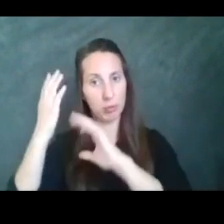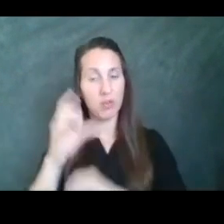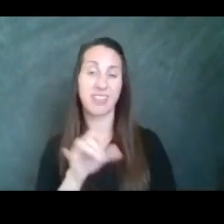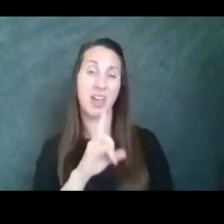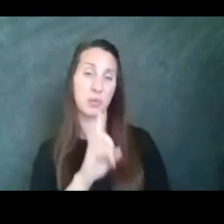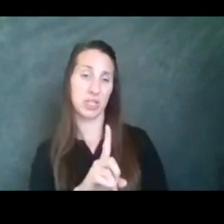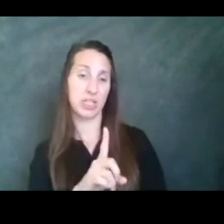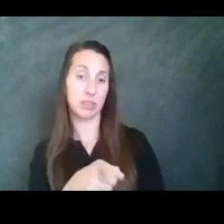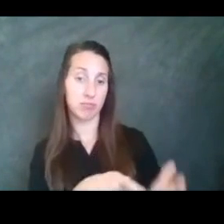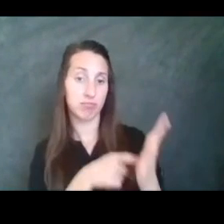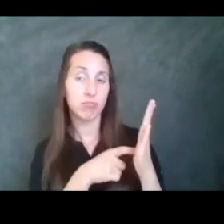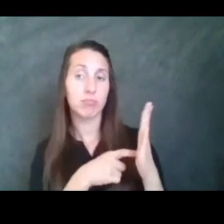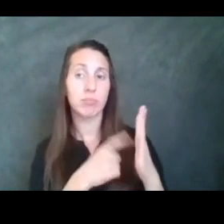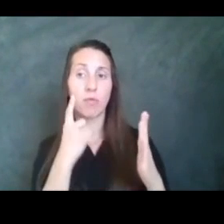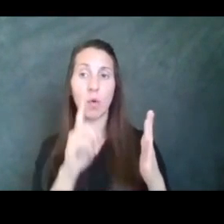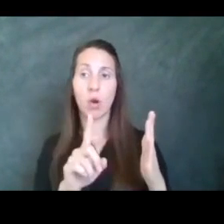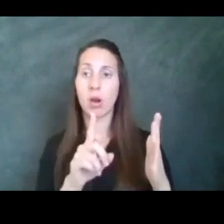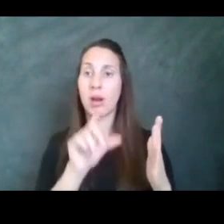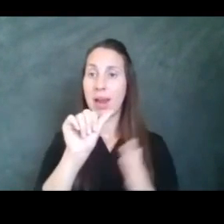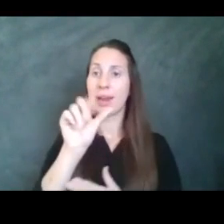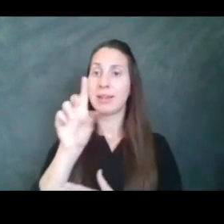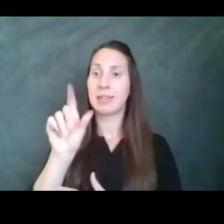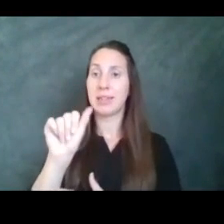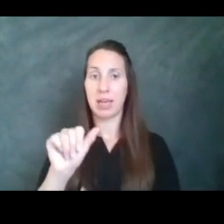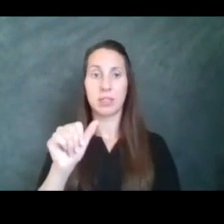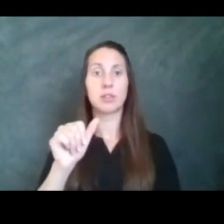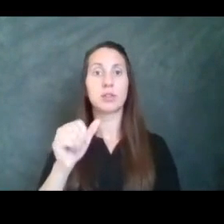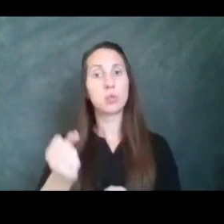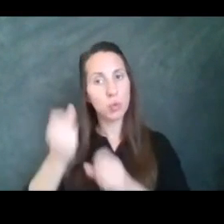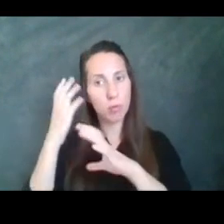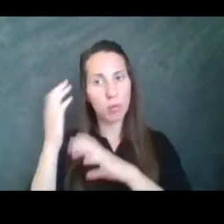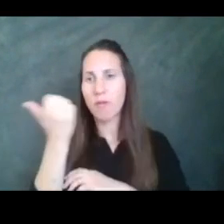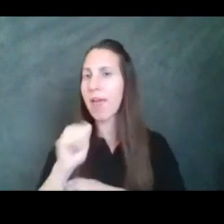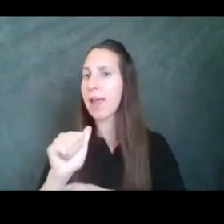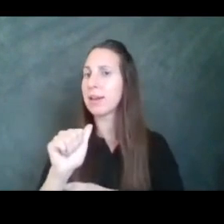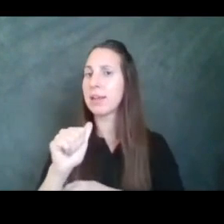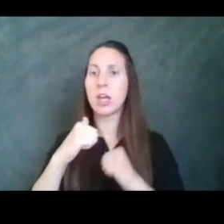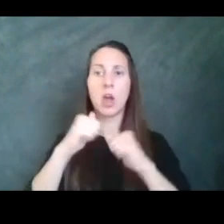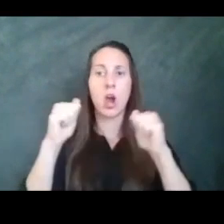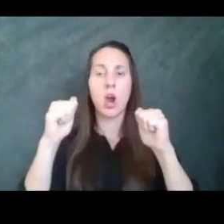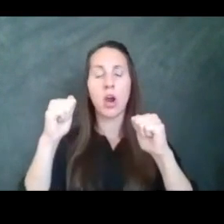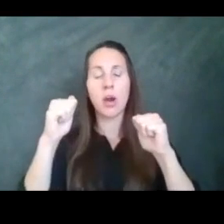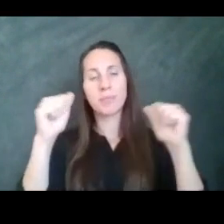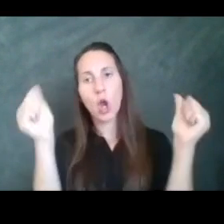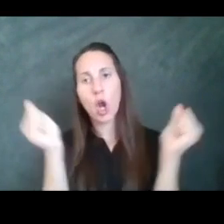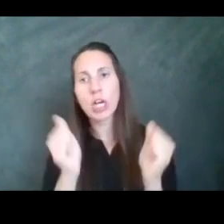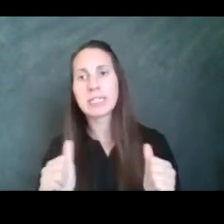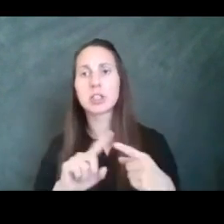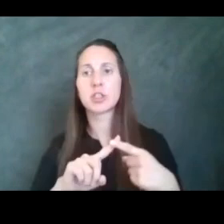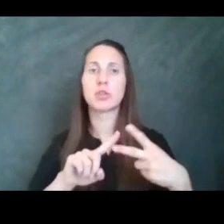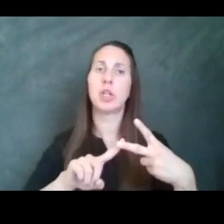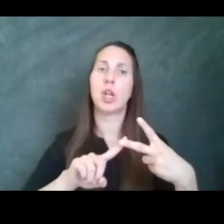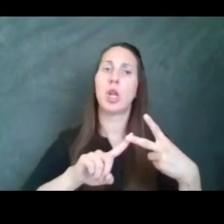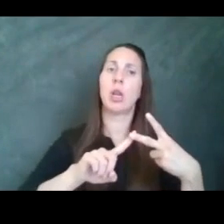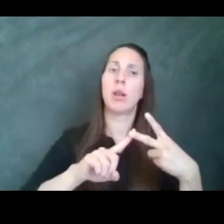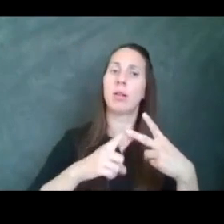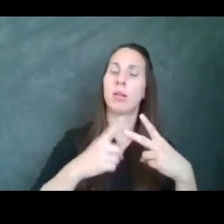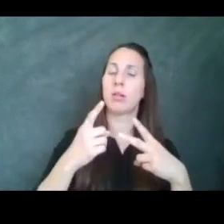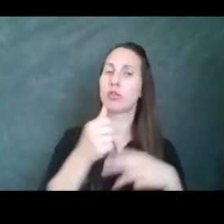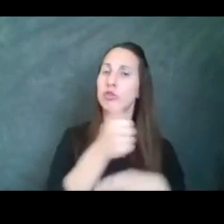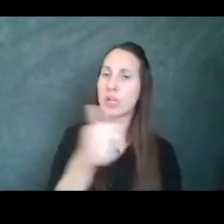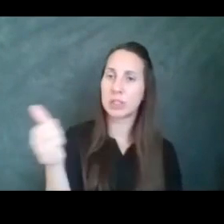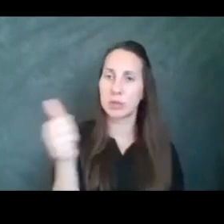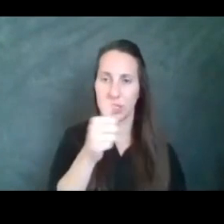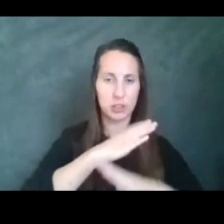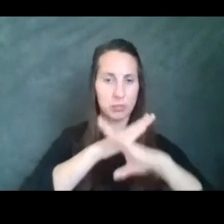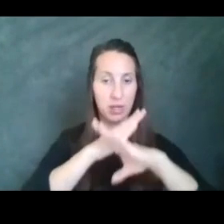remove architectural, communication, and transportation barriers. For barriers that were existing prior to